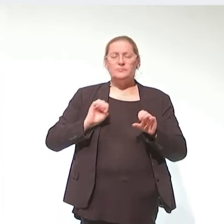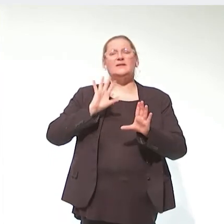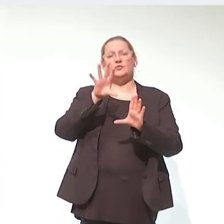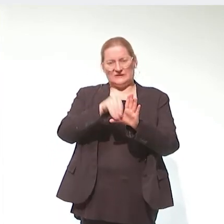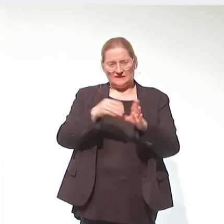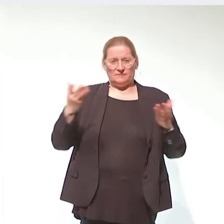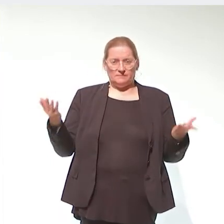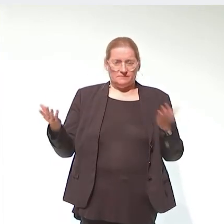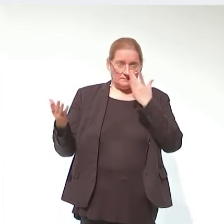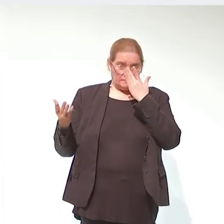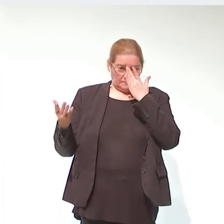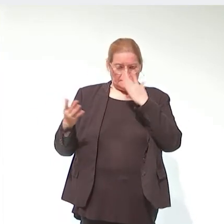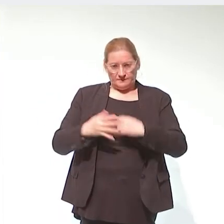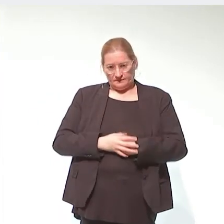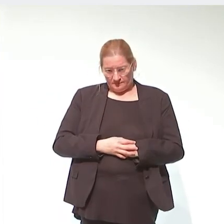pathway.